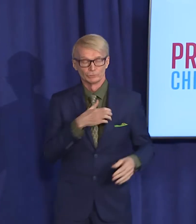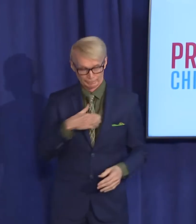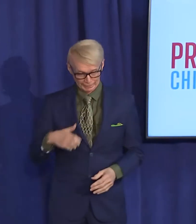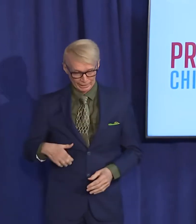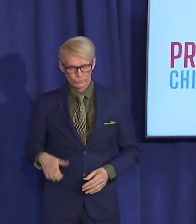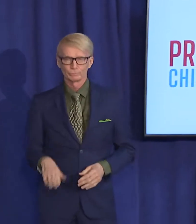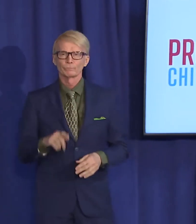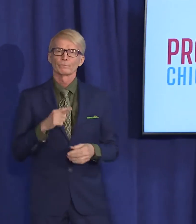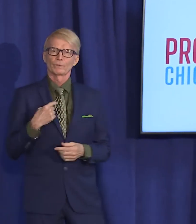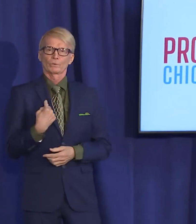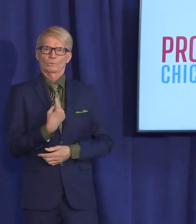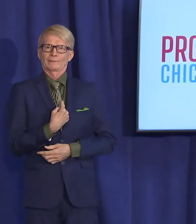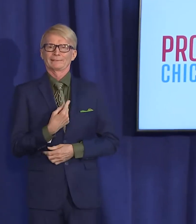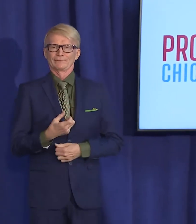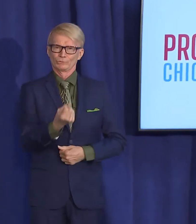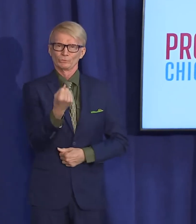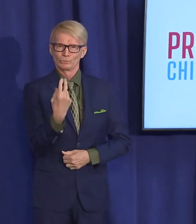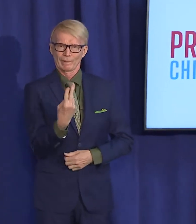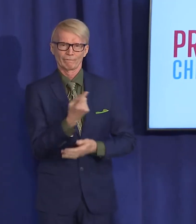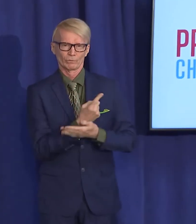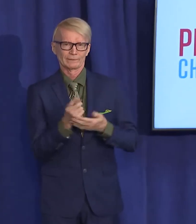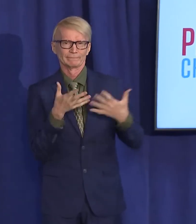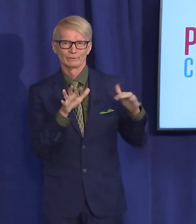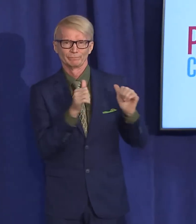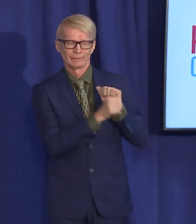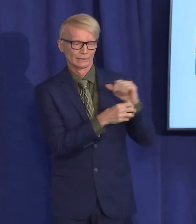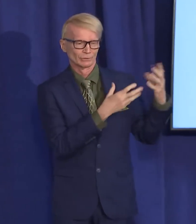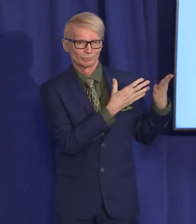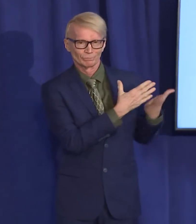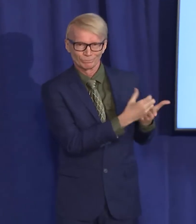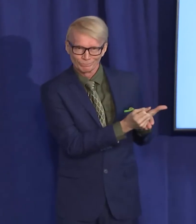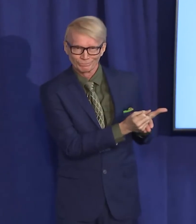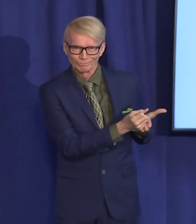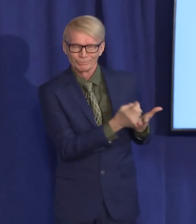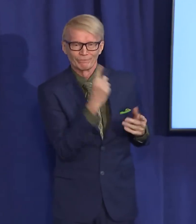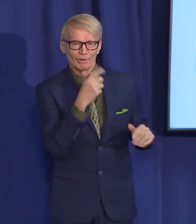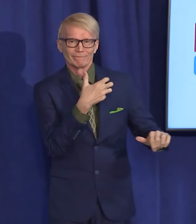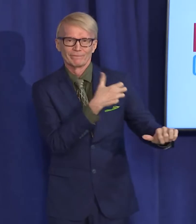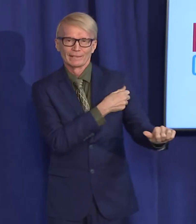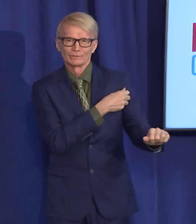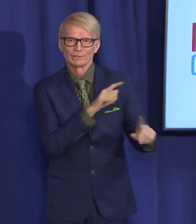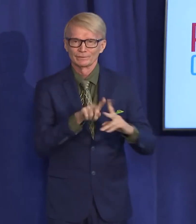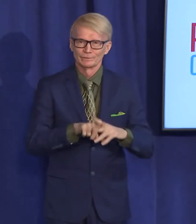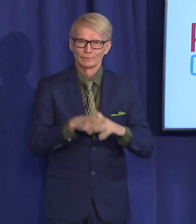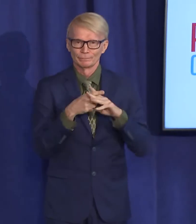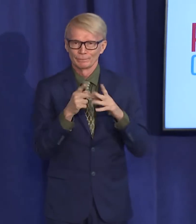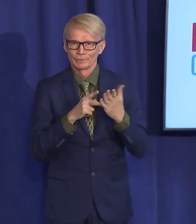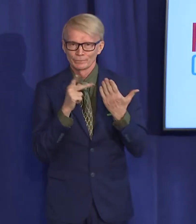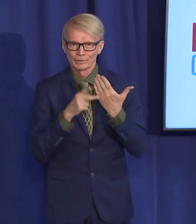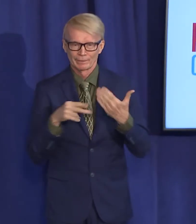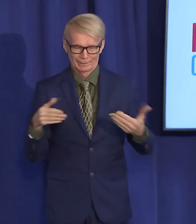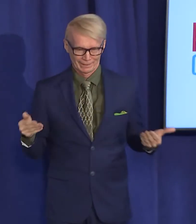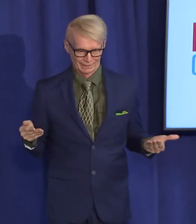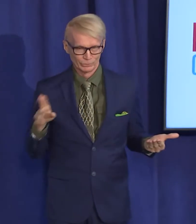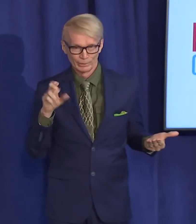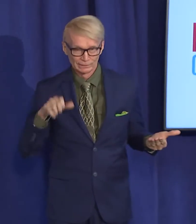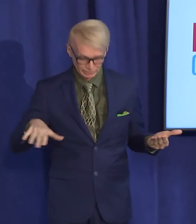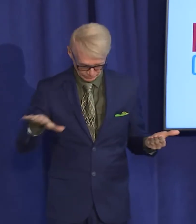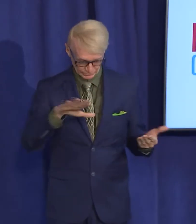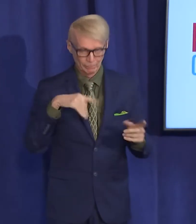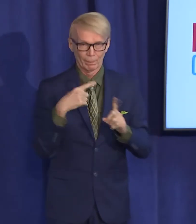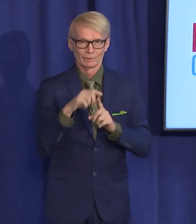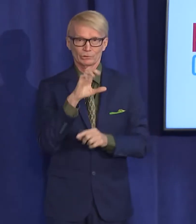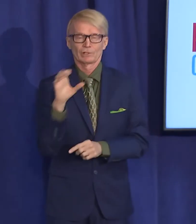So we are 12 weeks into our vaccination campaign in the United States and here in Chicago. 12 weeks and 1